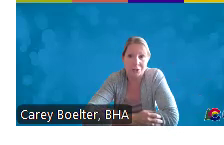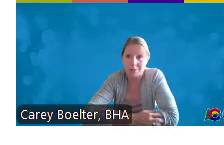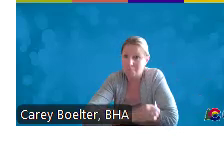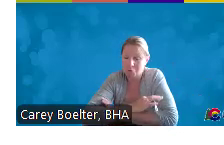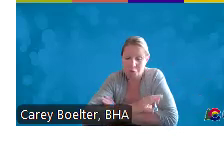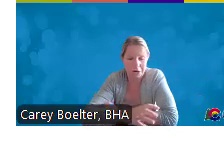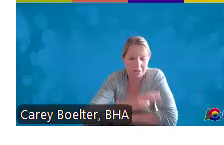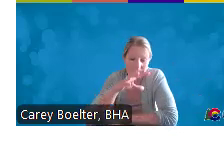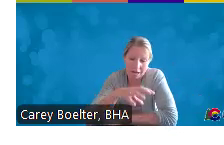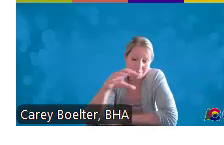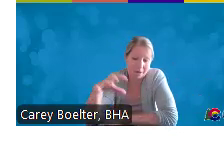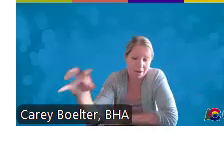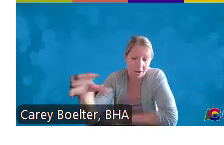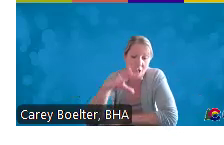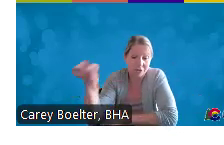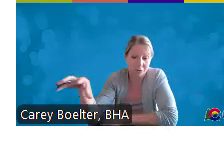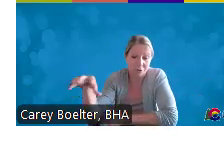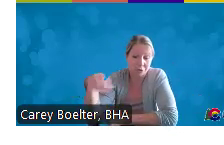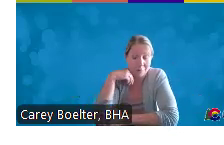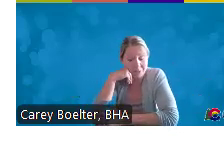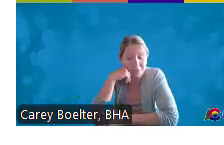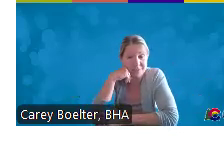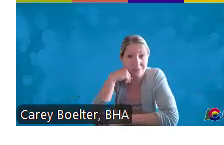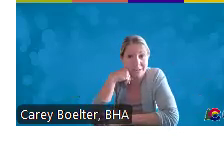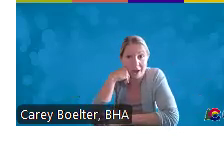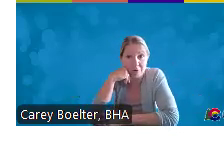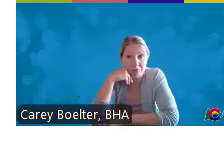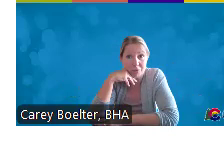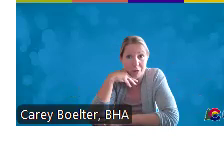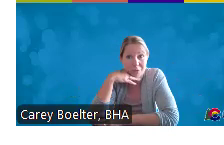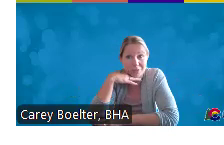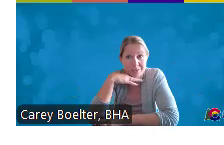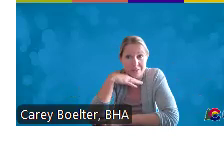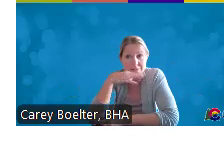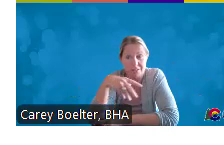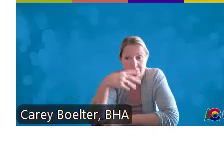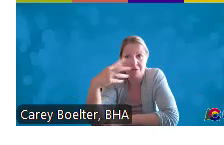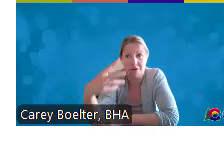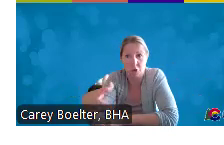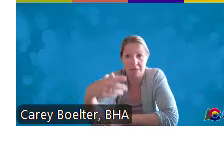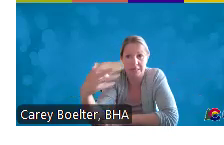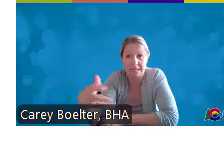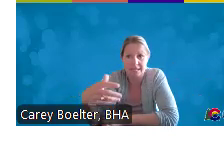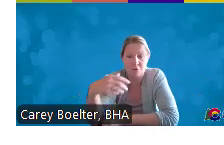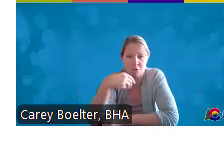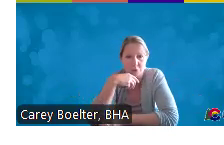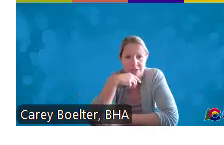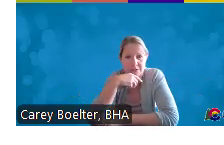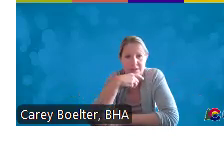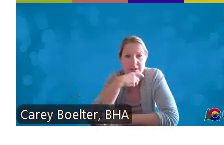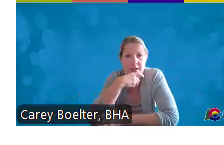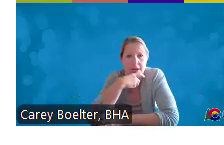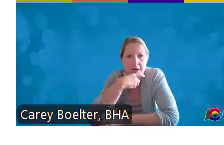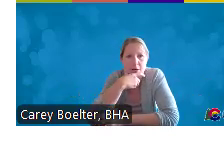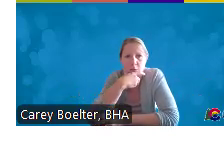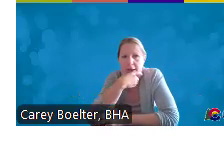who actually created and got it back onto our learning management system and out for the public to start learning and taking those